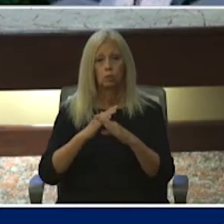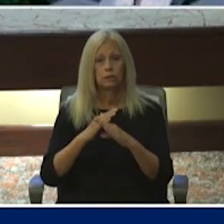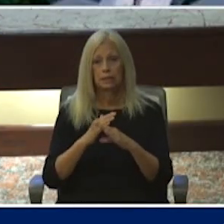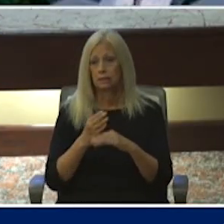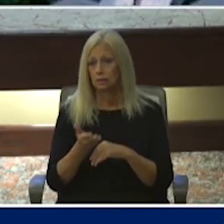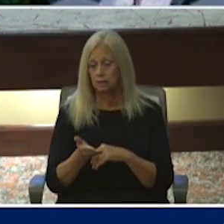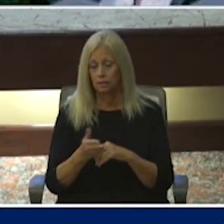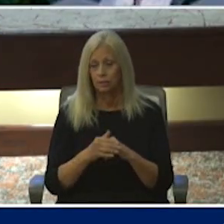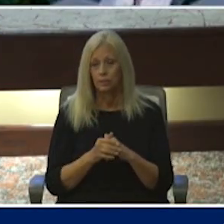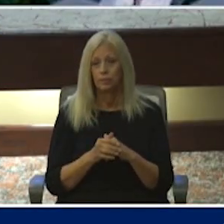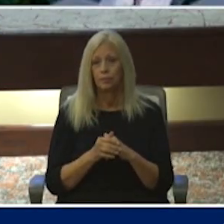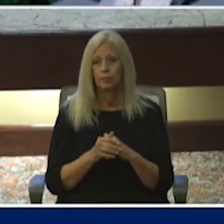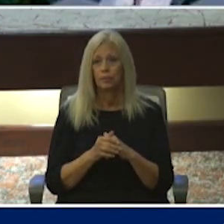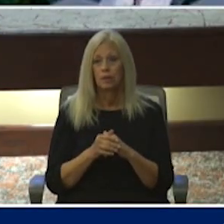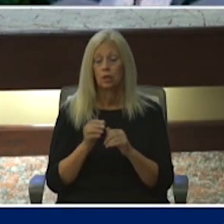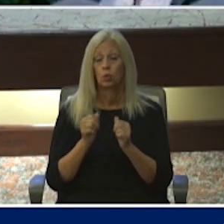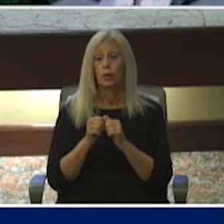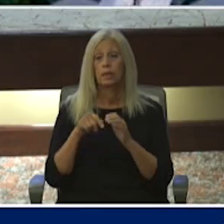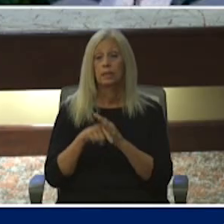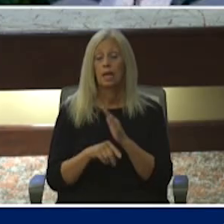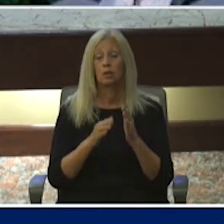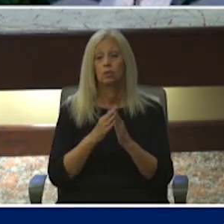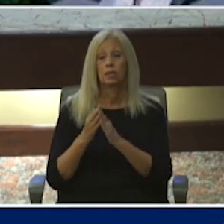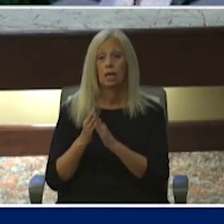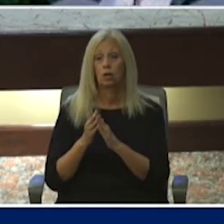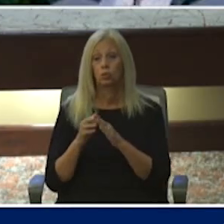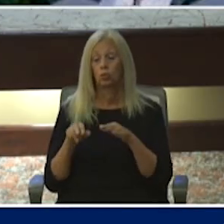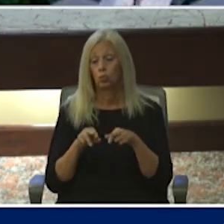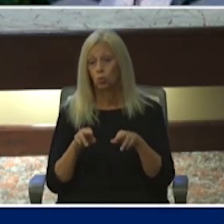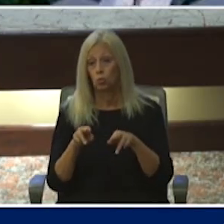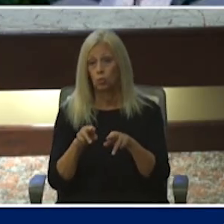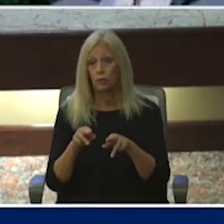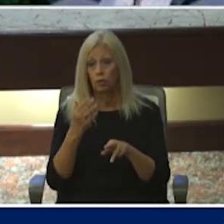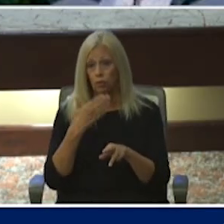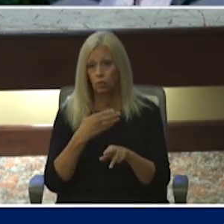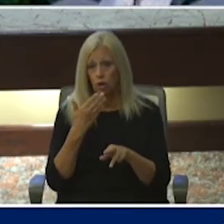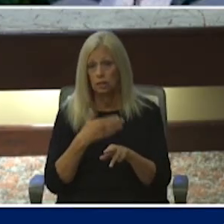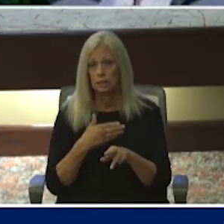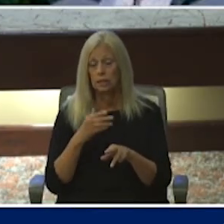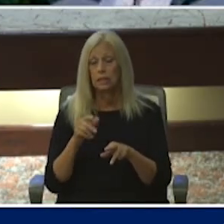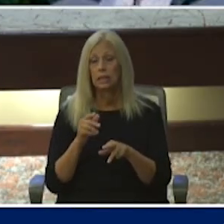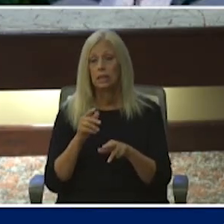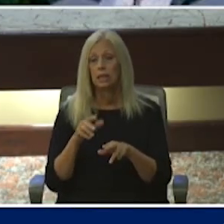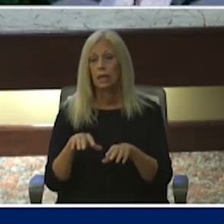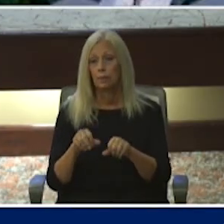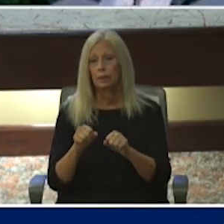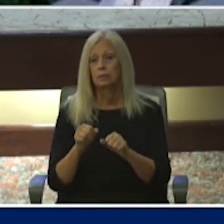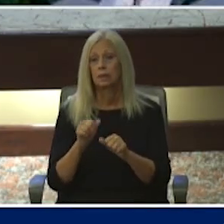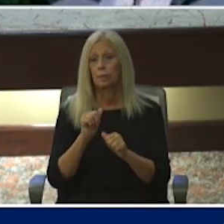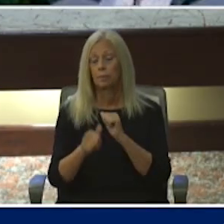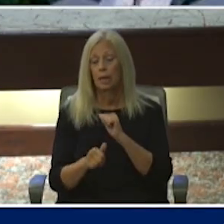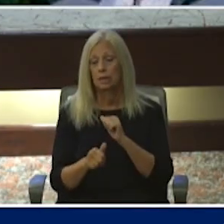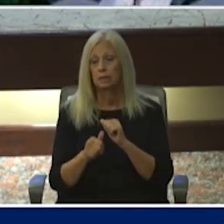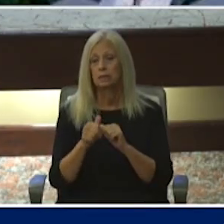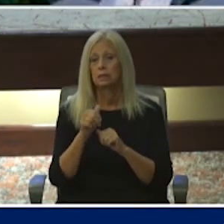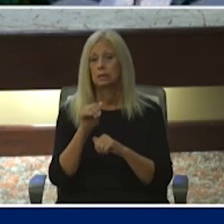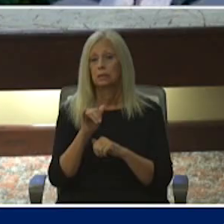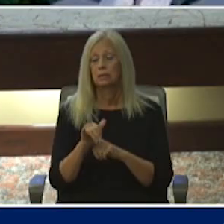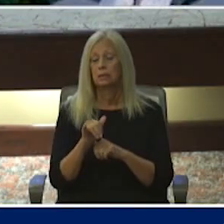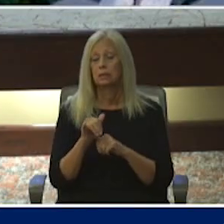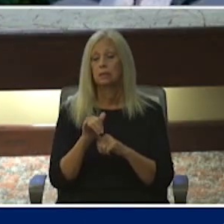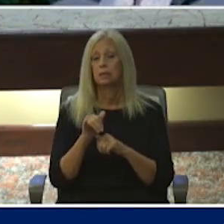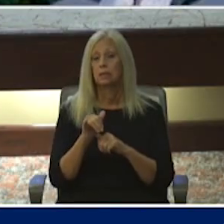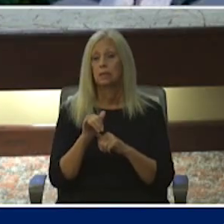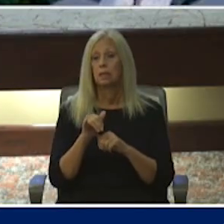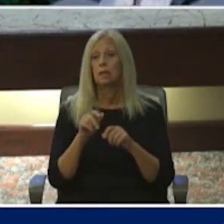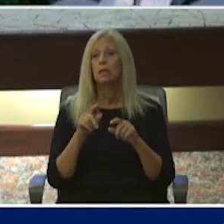then with downtown Riverfront, it picks up again past the tracks with wide sidewalk as you go to the pavilion.